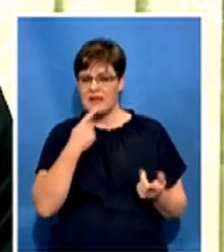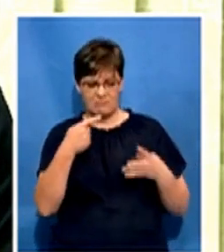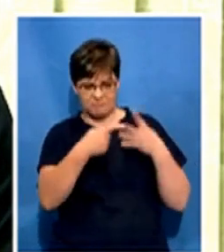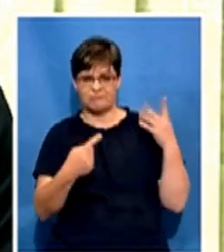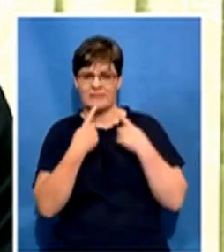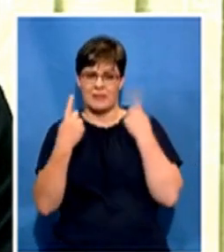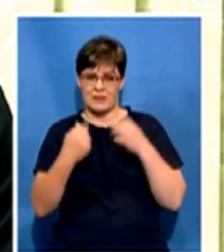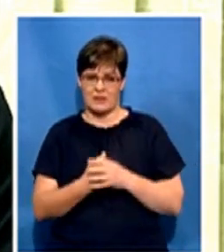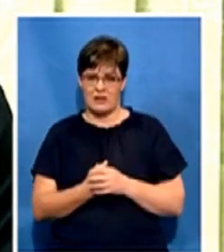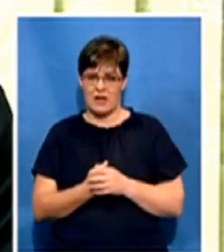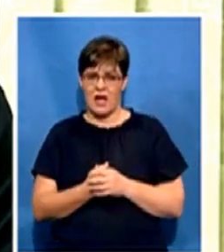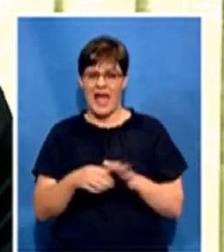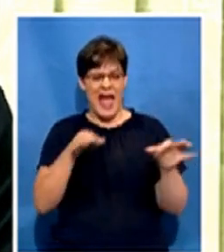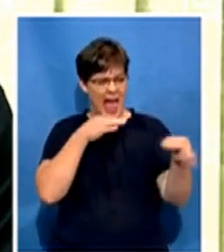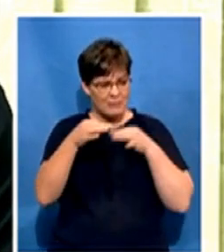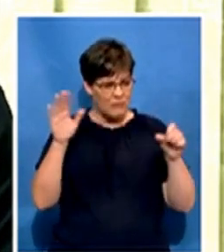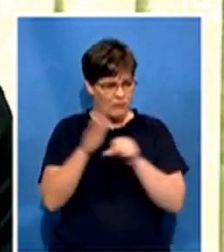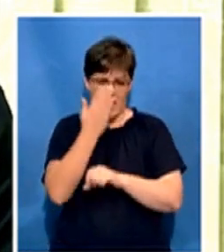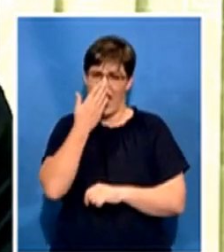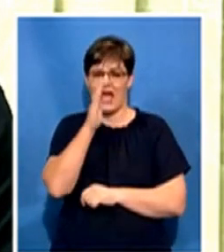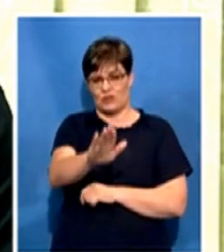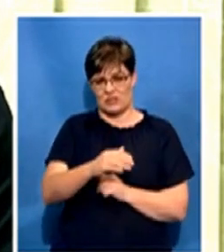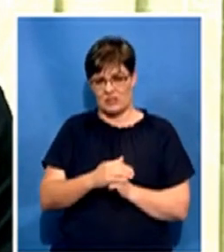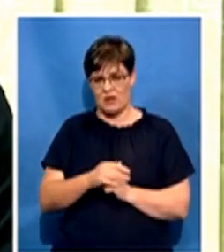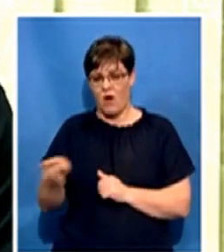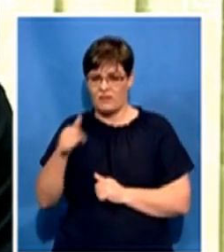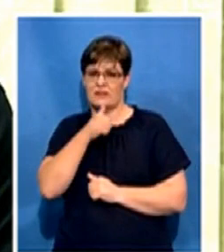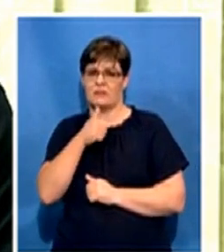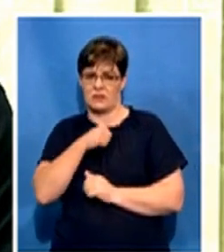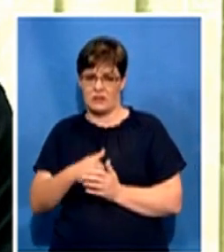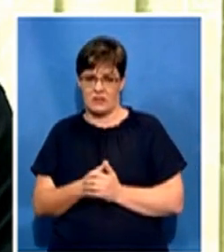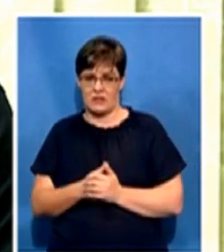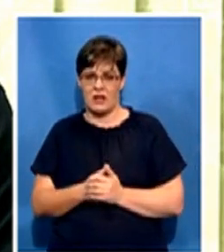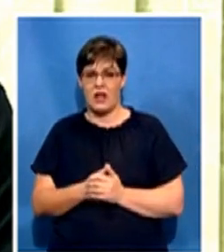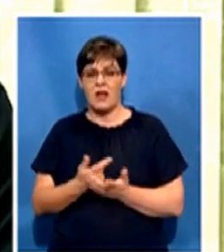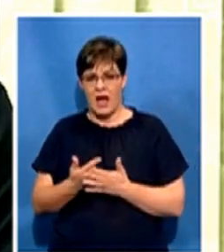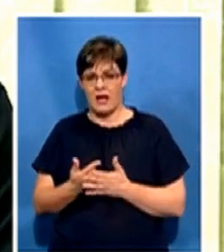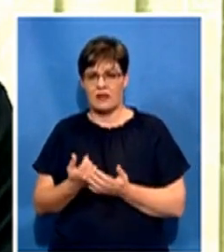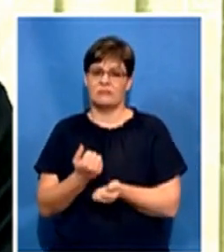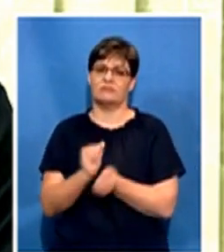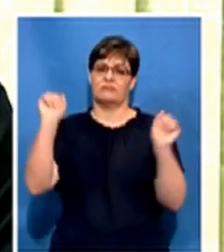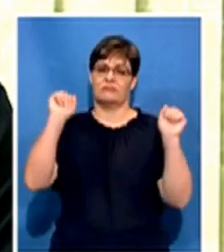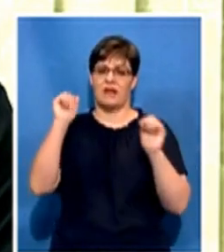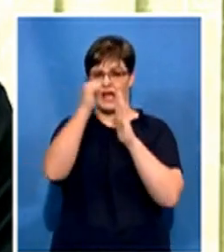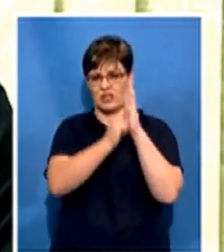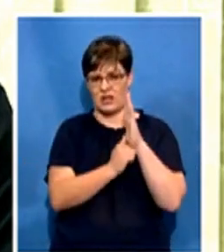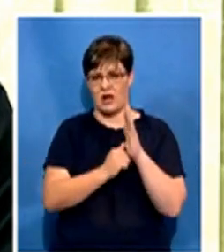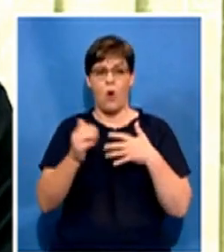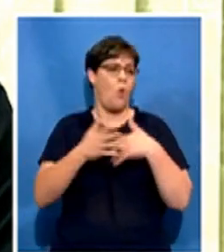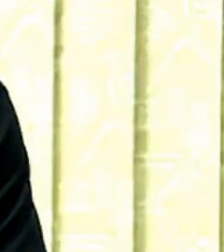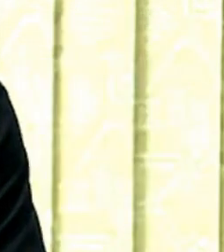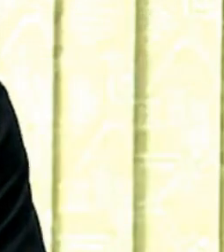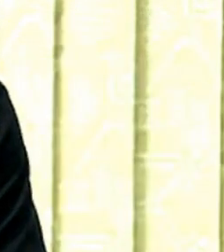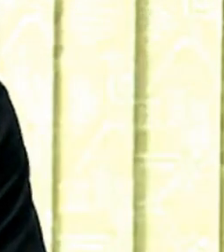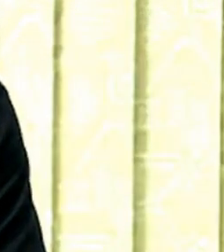in the statements of Tito Mboweni, as we call it the neoliberal agenda. So they don't care what South African thinks. They don't care what is best for the South